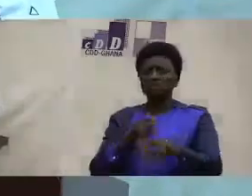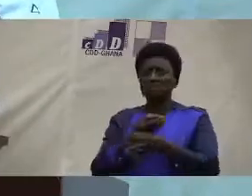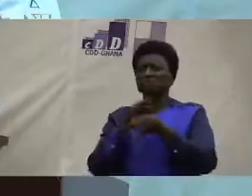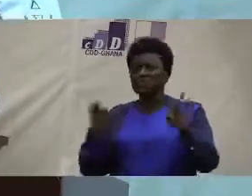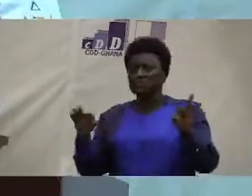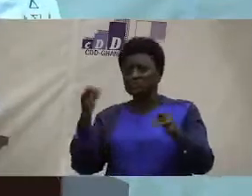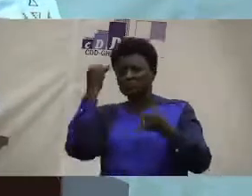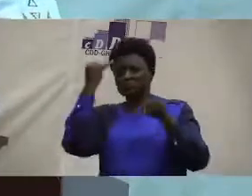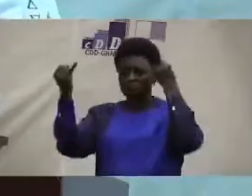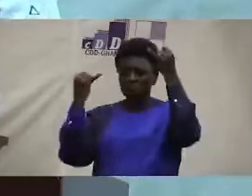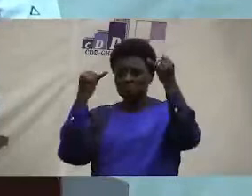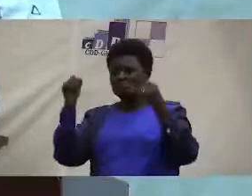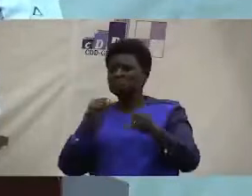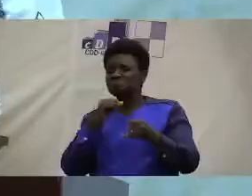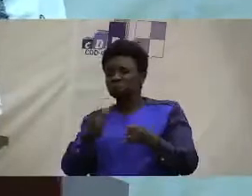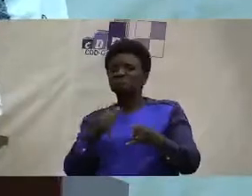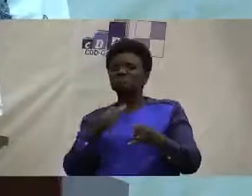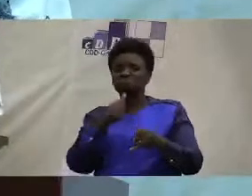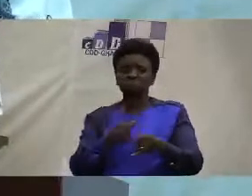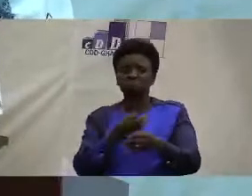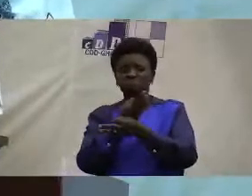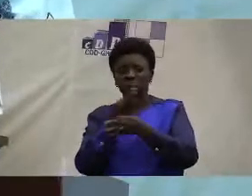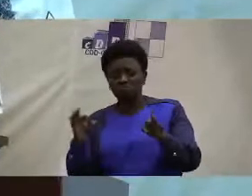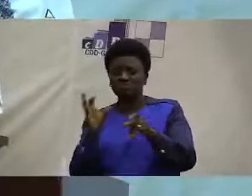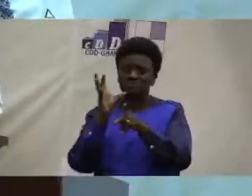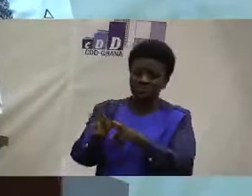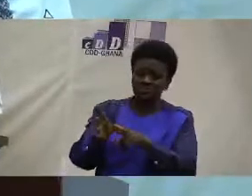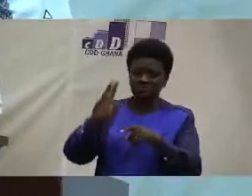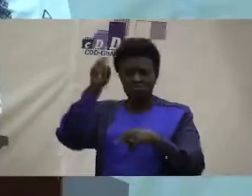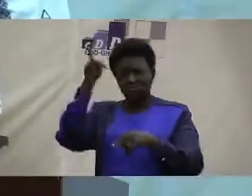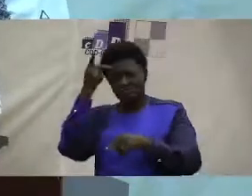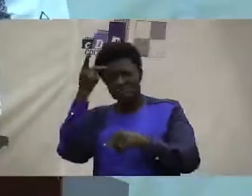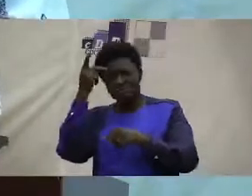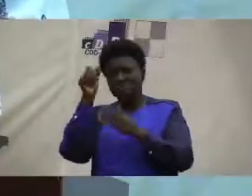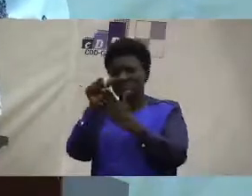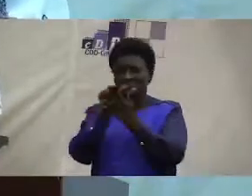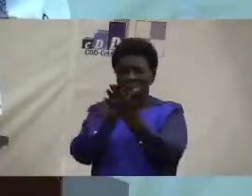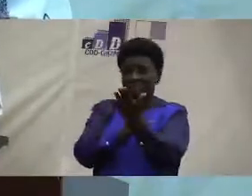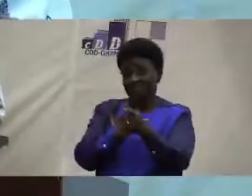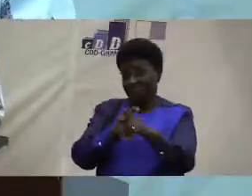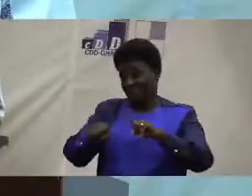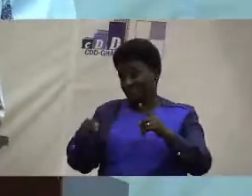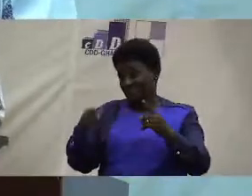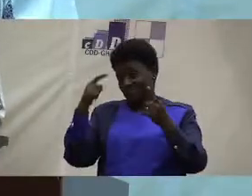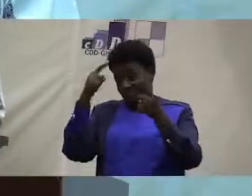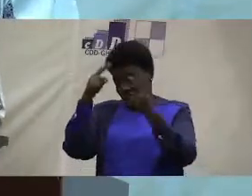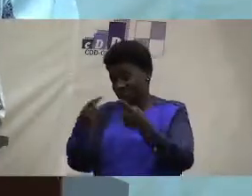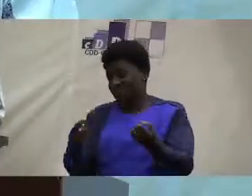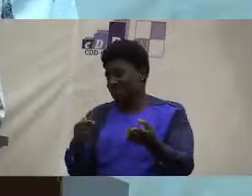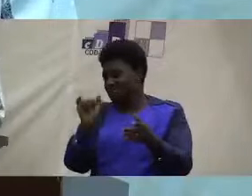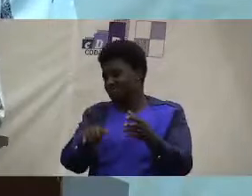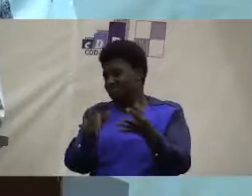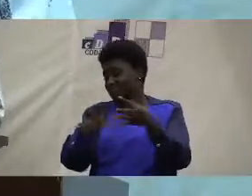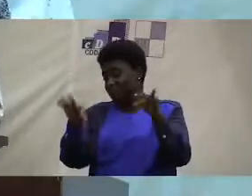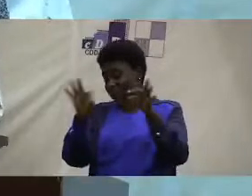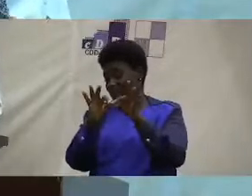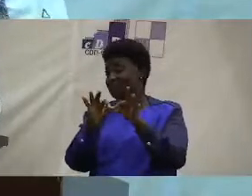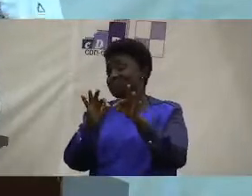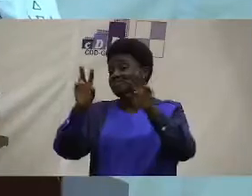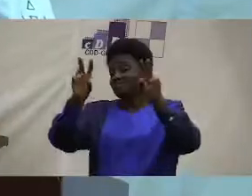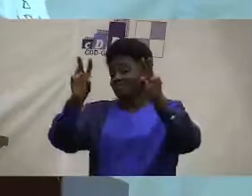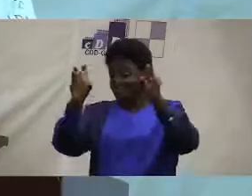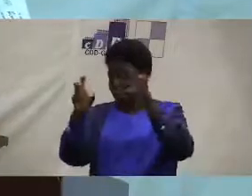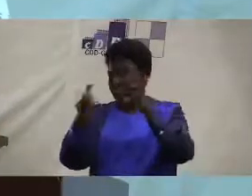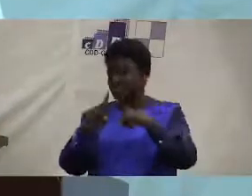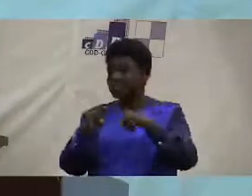ideas, illiberal forces, and illiberal political agendas. So that is also an important issue that we must.